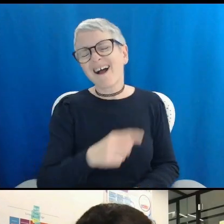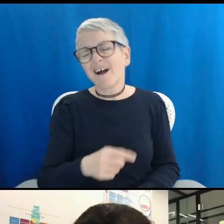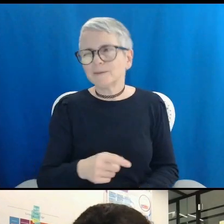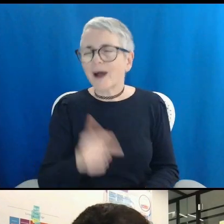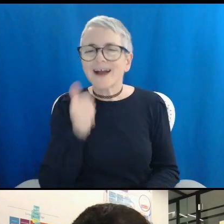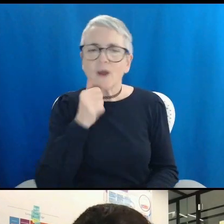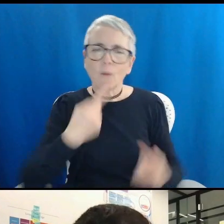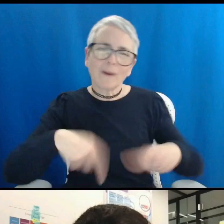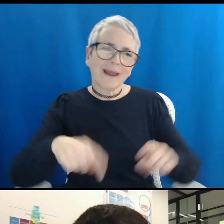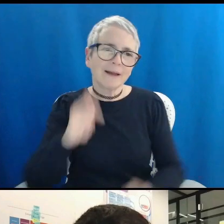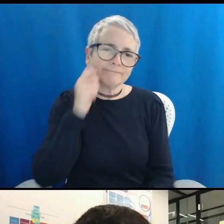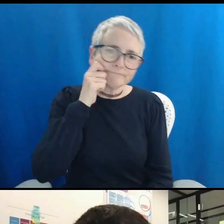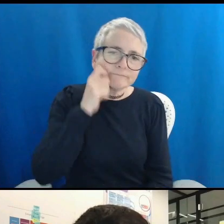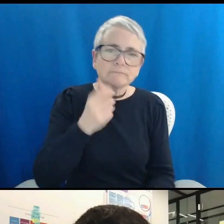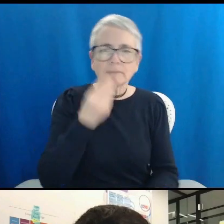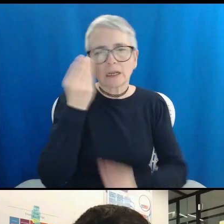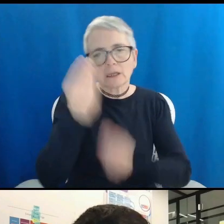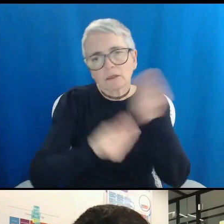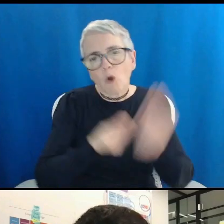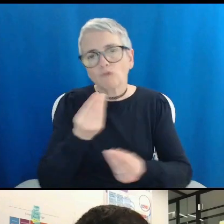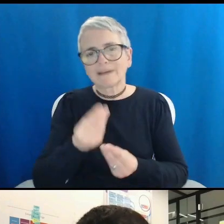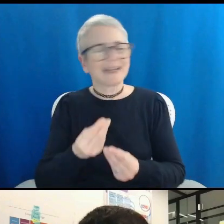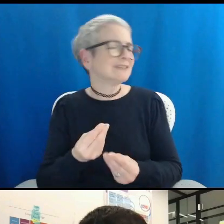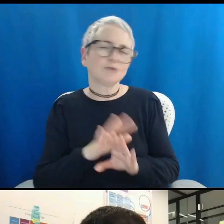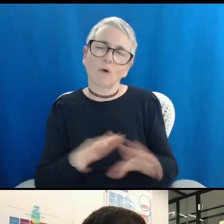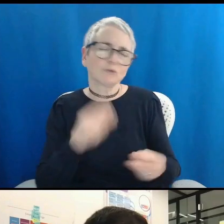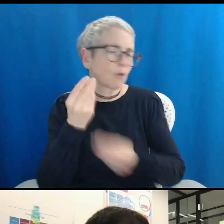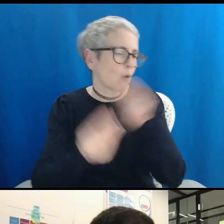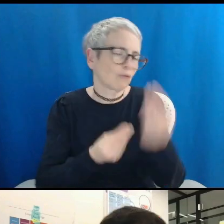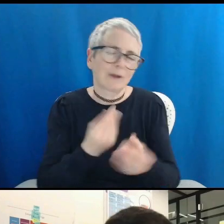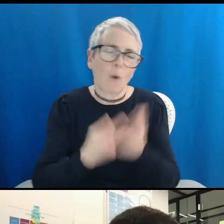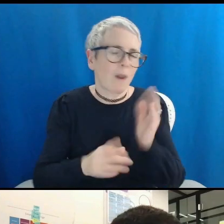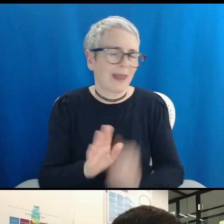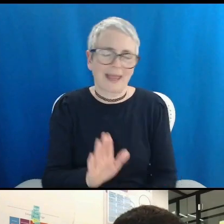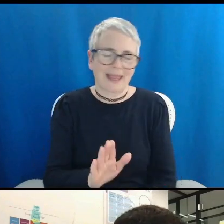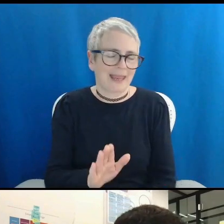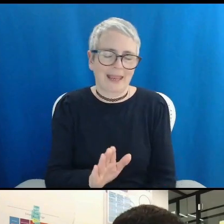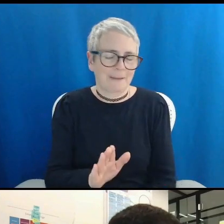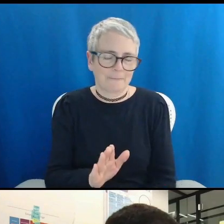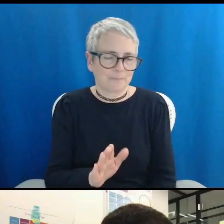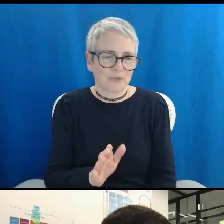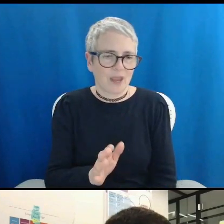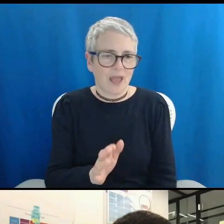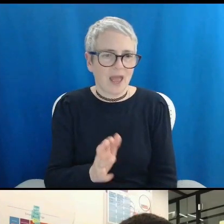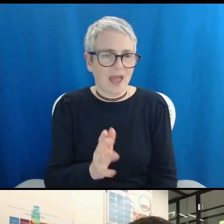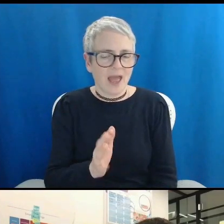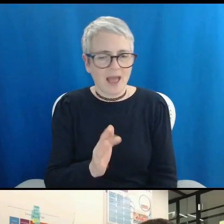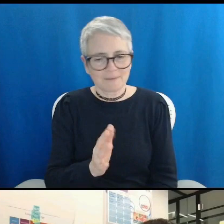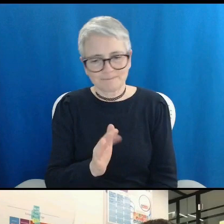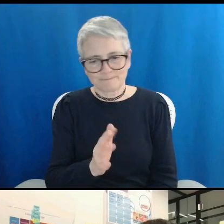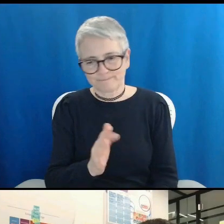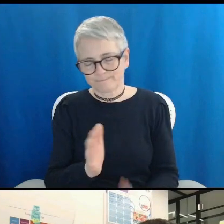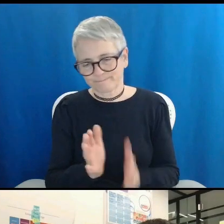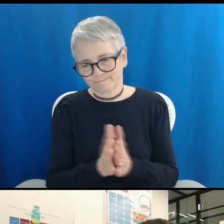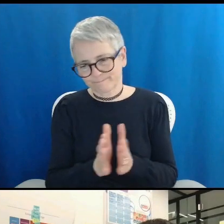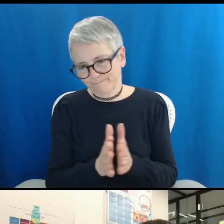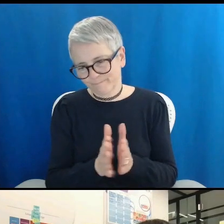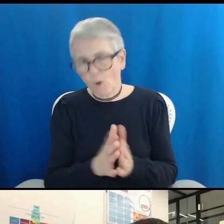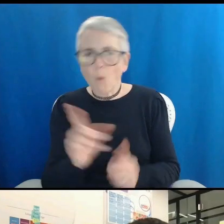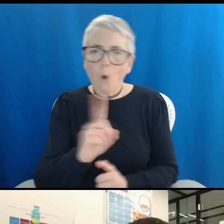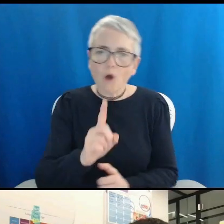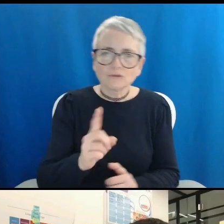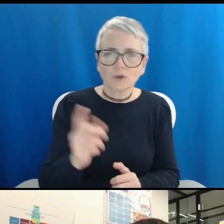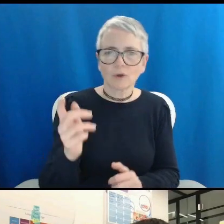yeah, it's all about storytelling. It's not. It's about a combination of these things. It's about picking what works for certain people. And